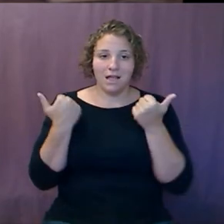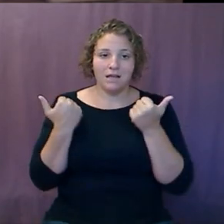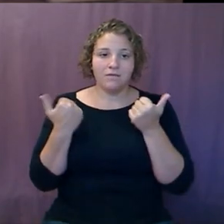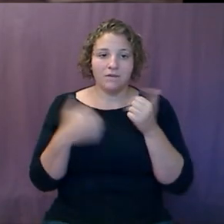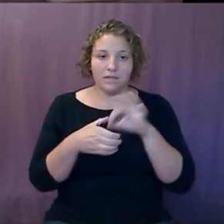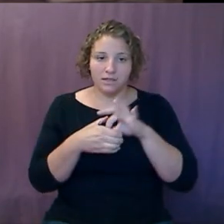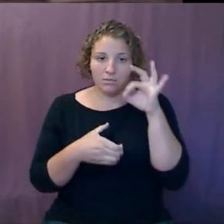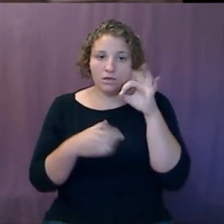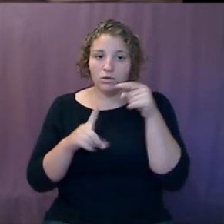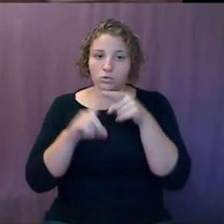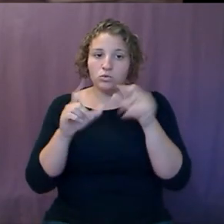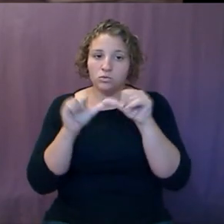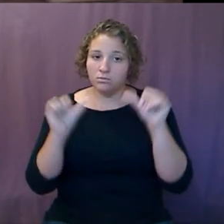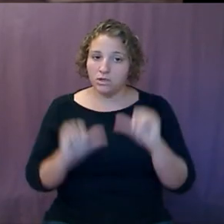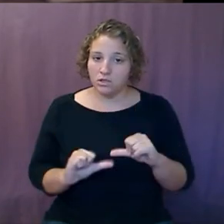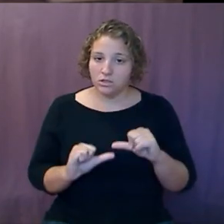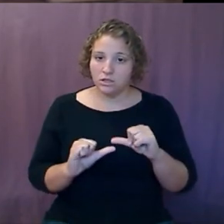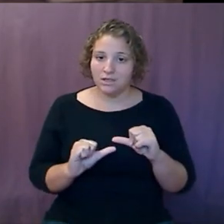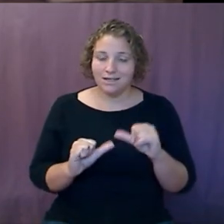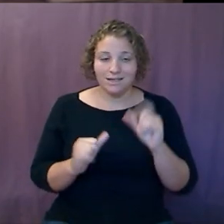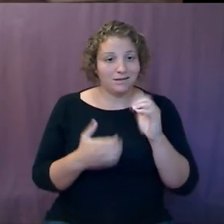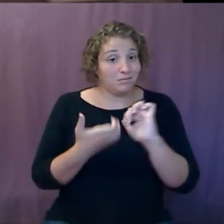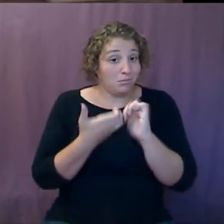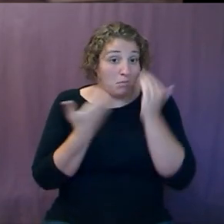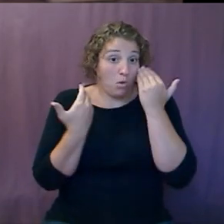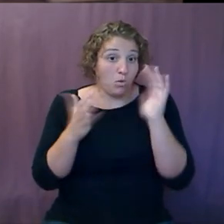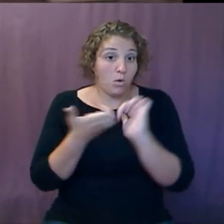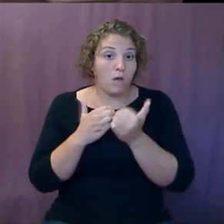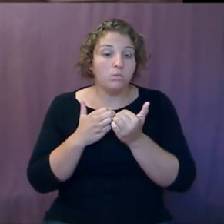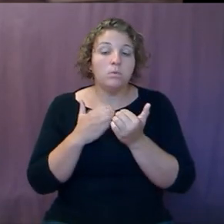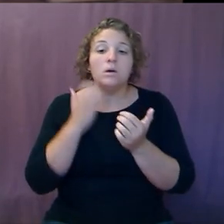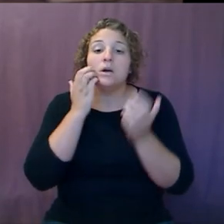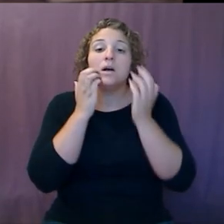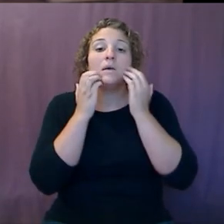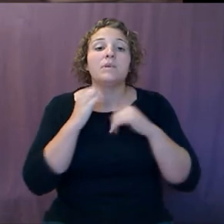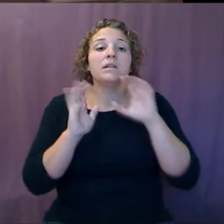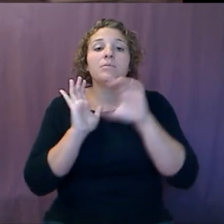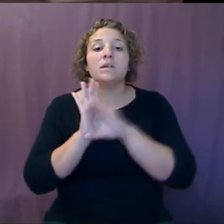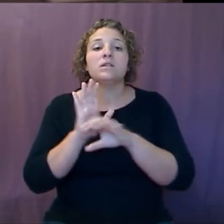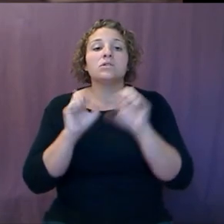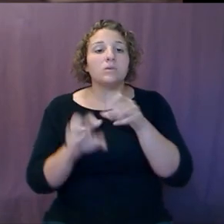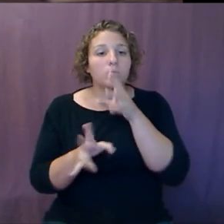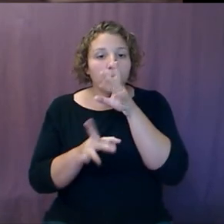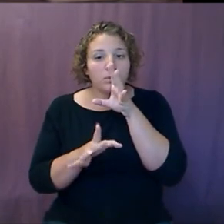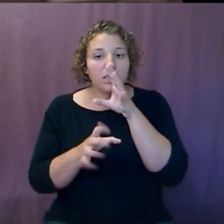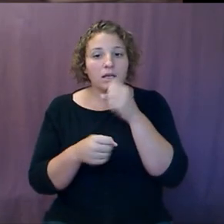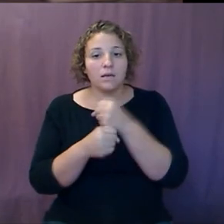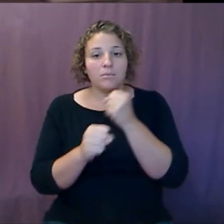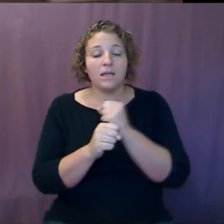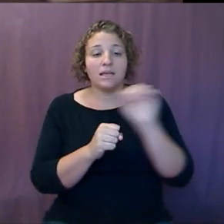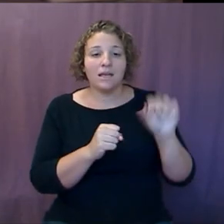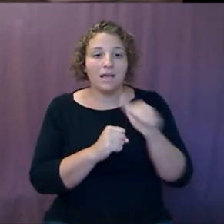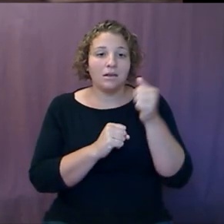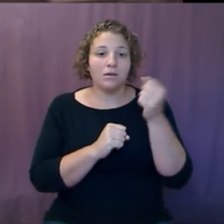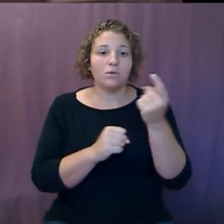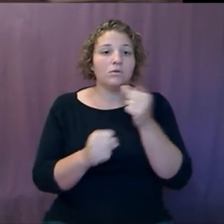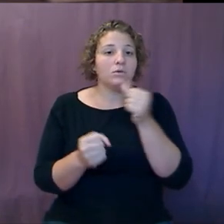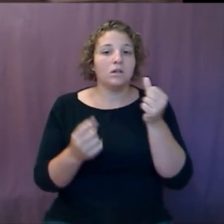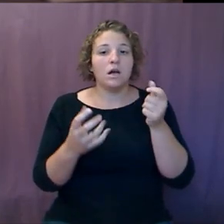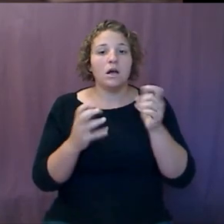unto the image of the beast in some fashion that the image of the beast should both speak and cause as many as would not worship